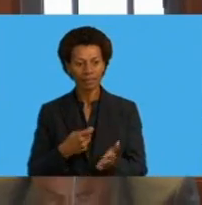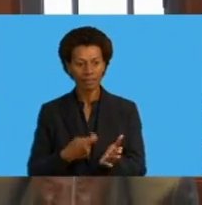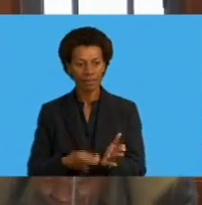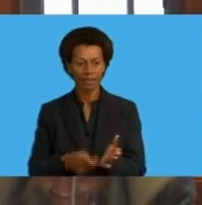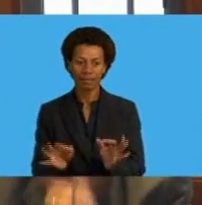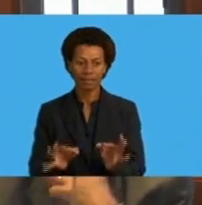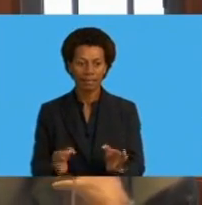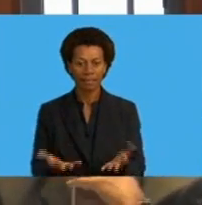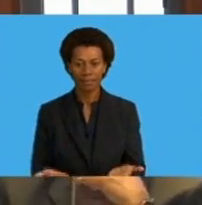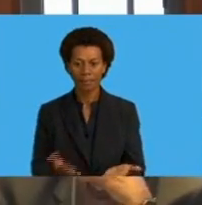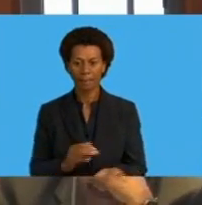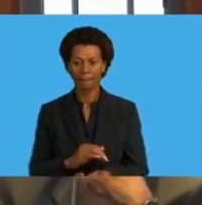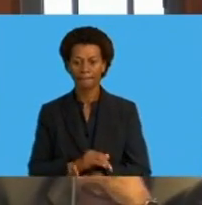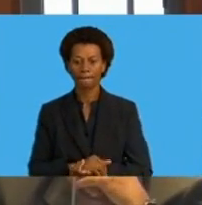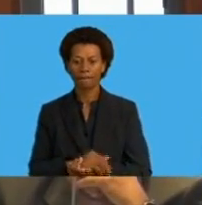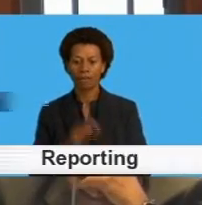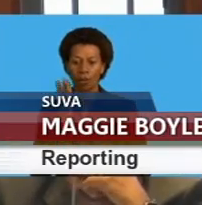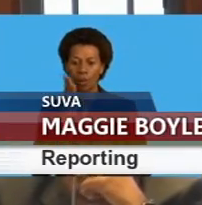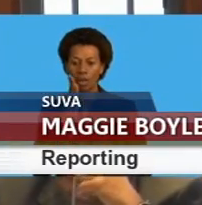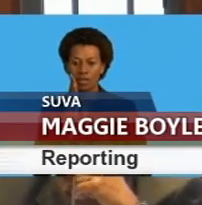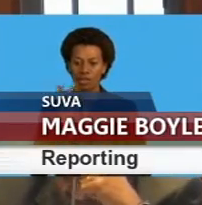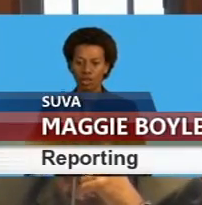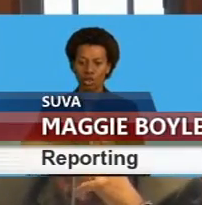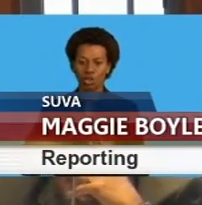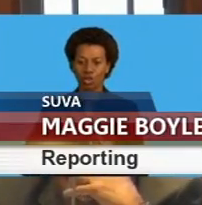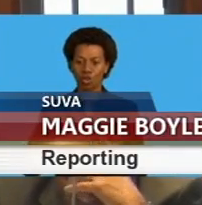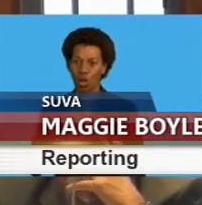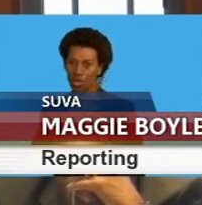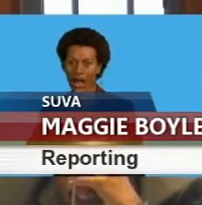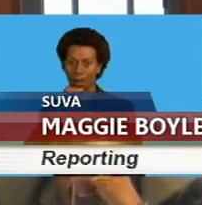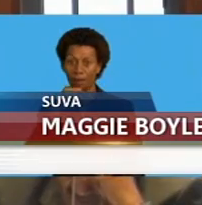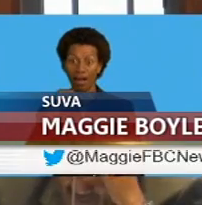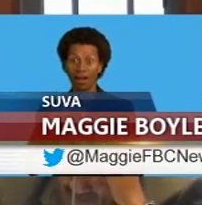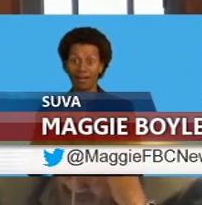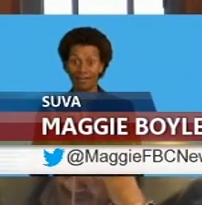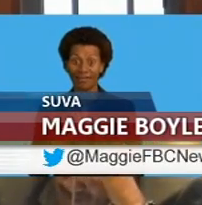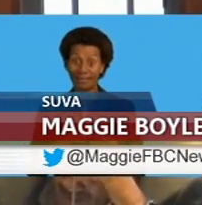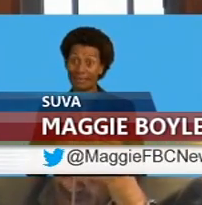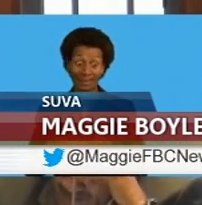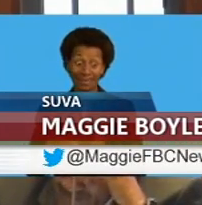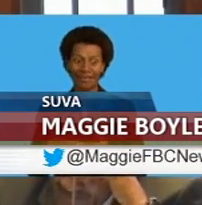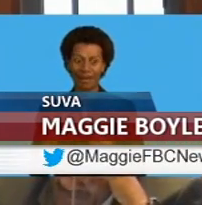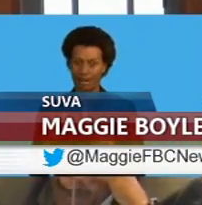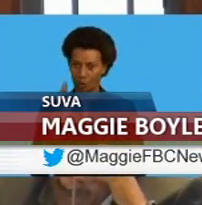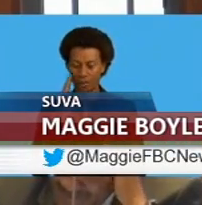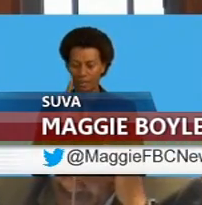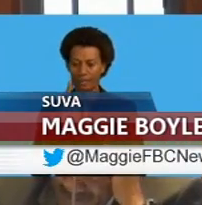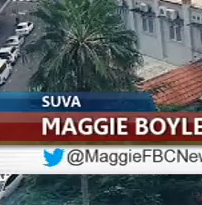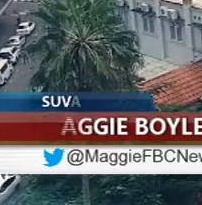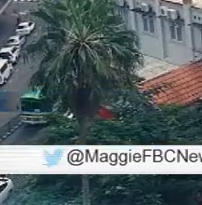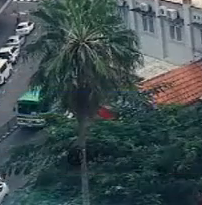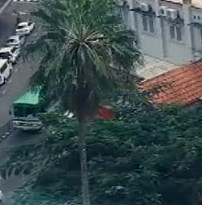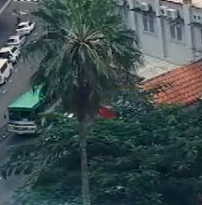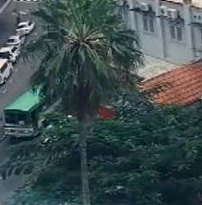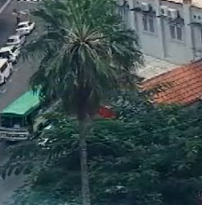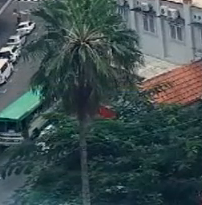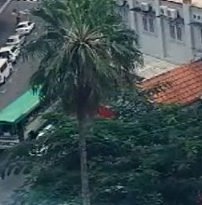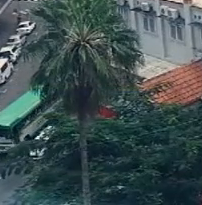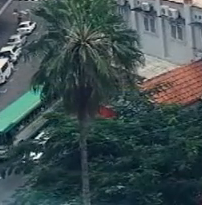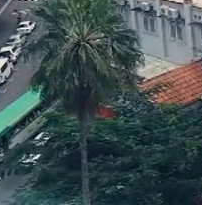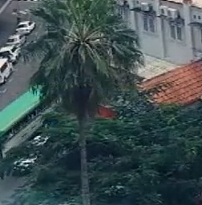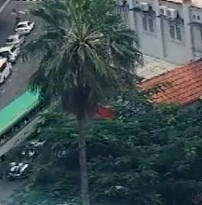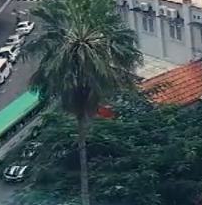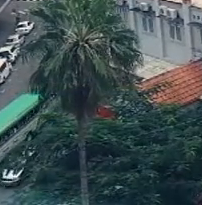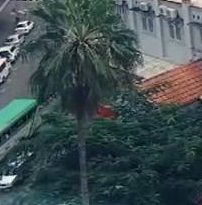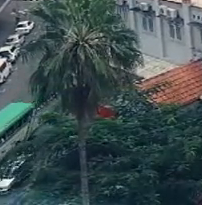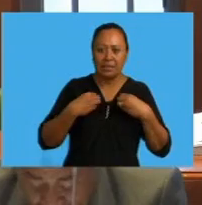in government, we will ensure we did. Likening the 2017-2018 budget to Christmas in August, Randrondro also took shots at